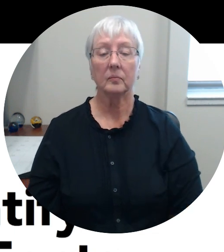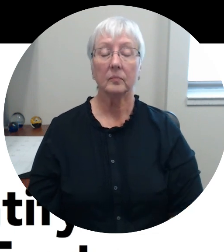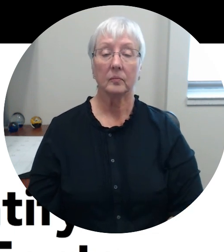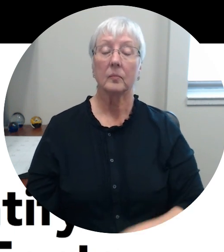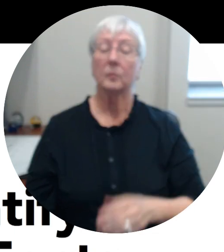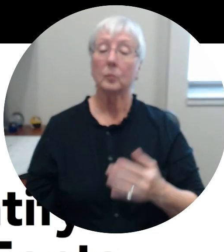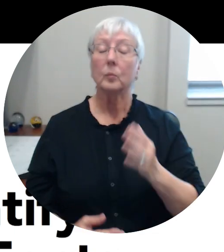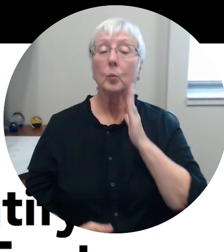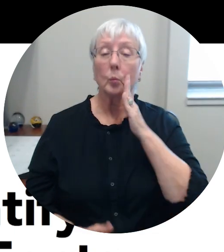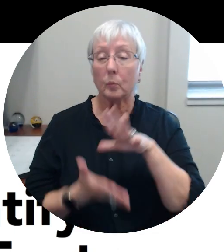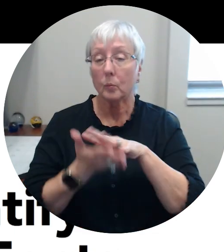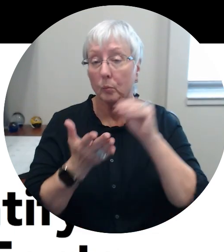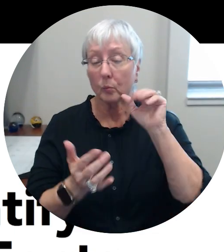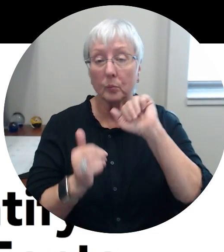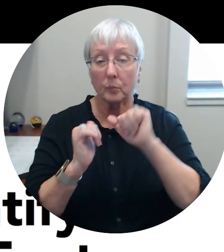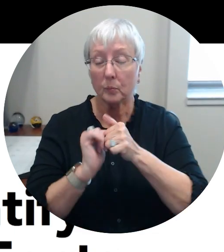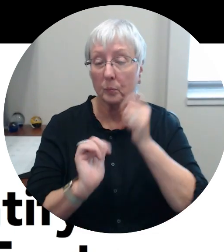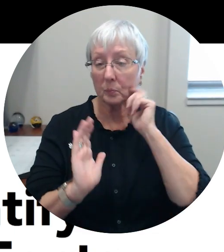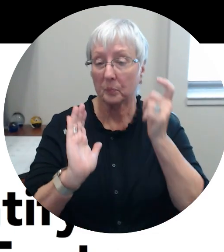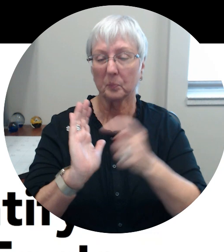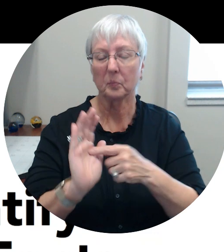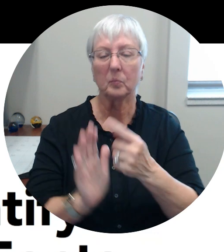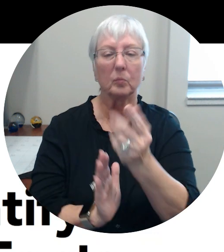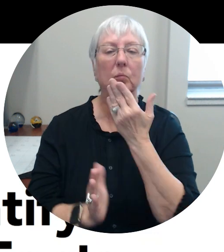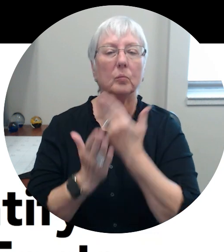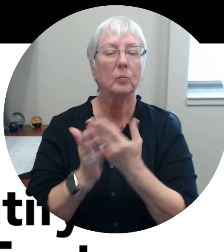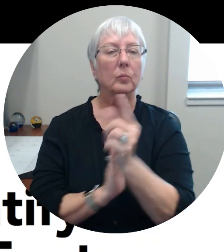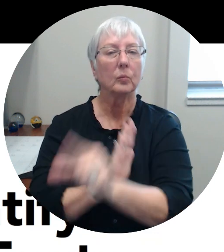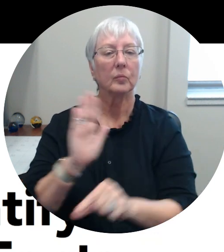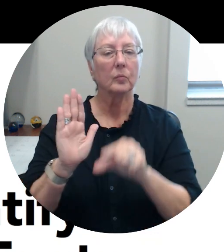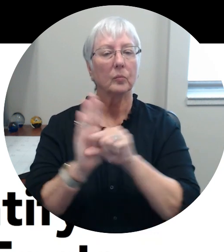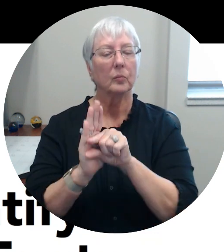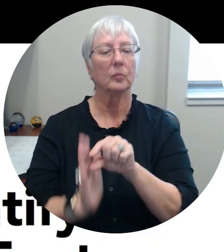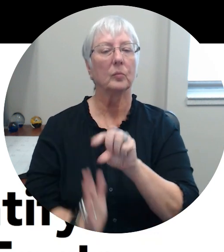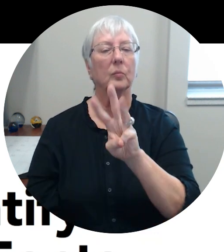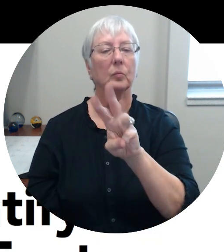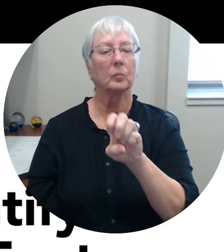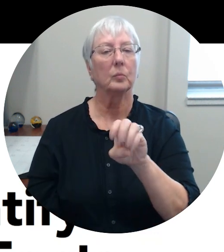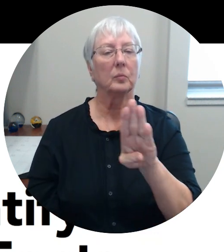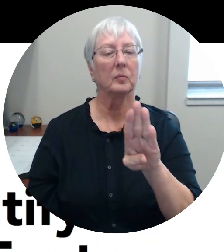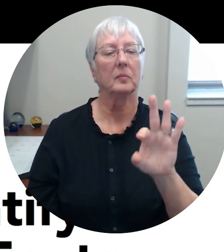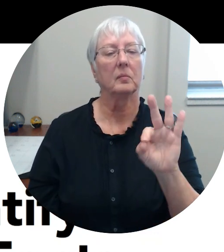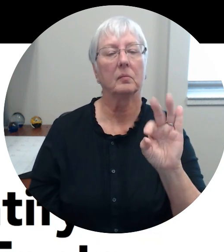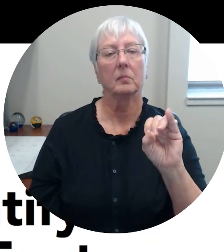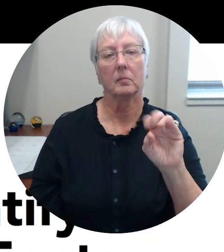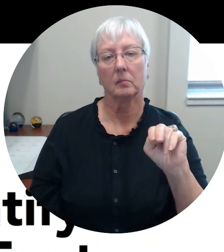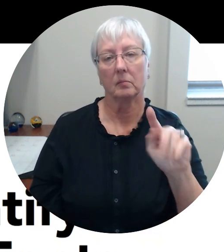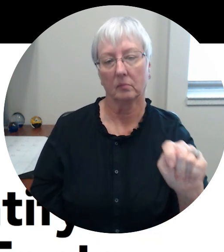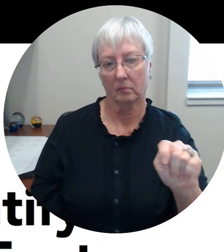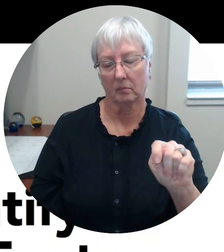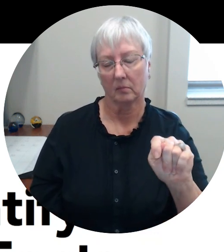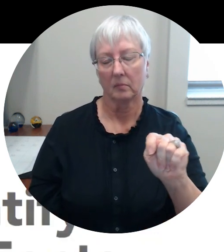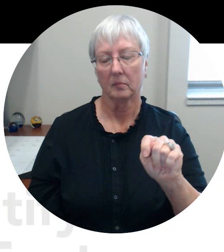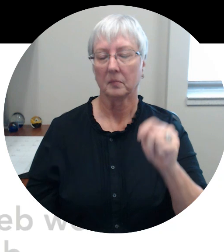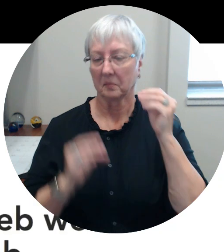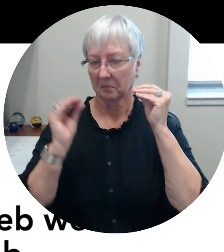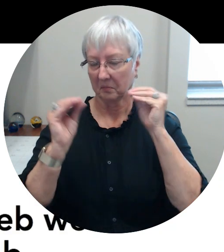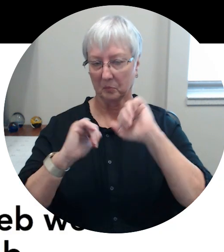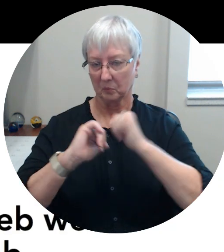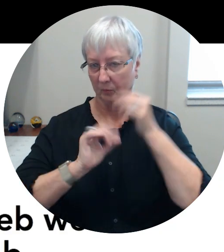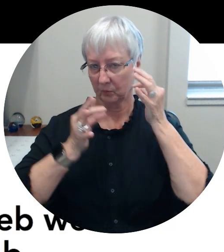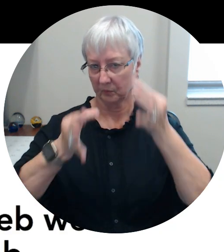to identify quality web font choices, using research and testing them firsthand to make informed choices when you select your web fonts.